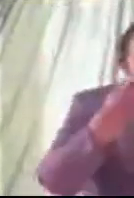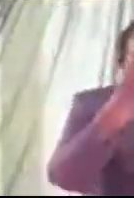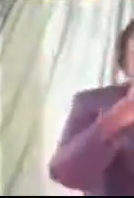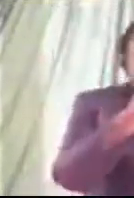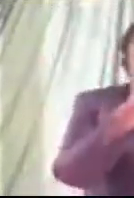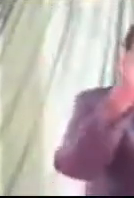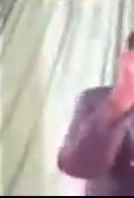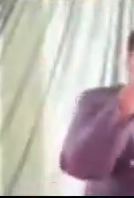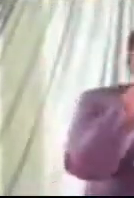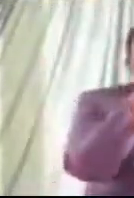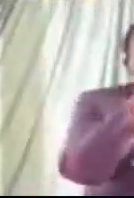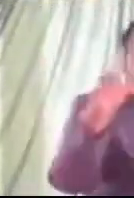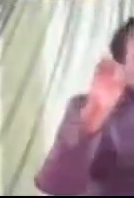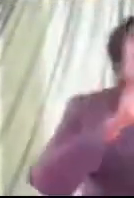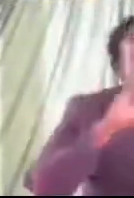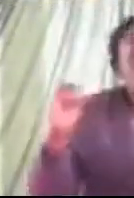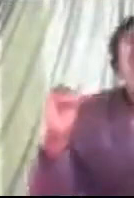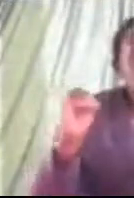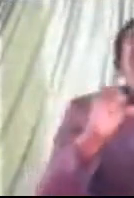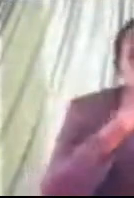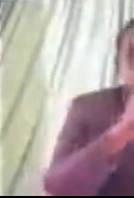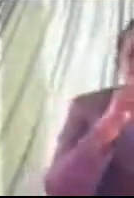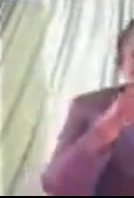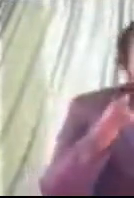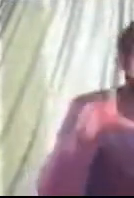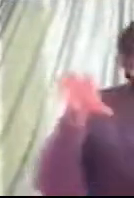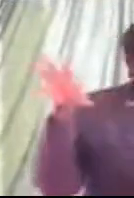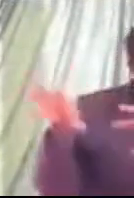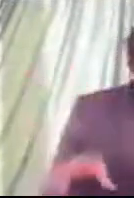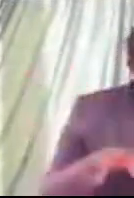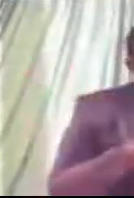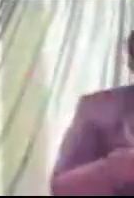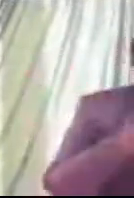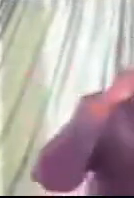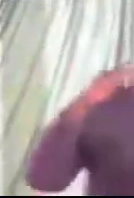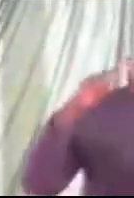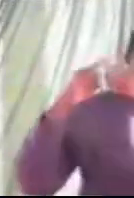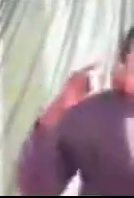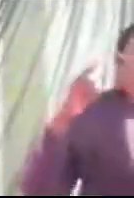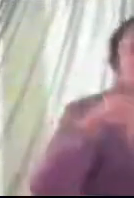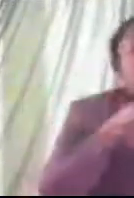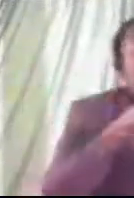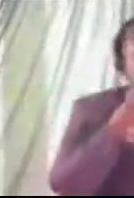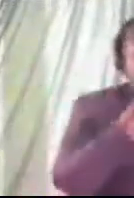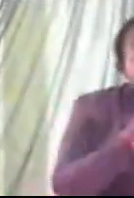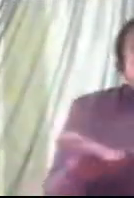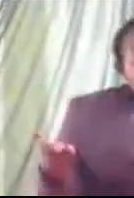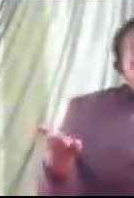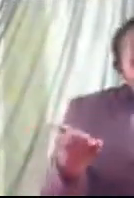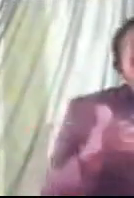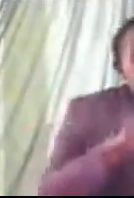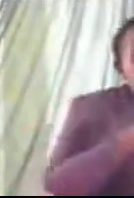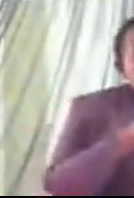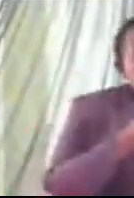that harrowing experience. Yes. So that is something that has, is imp- I mean, it was a...